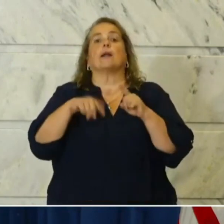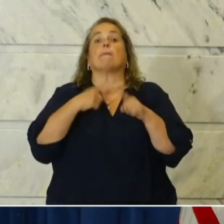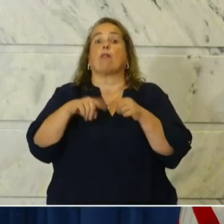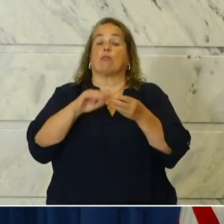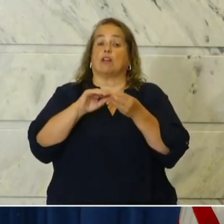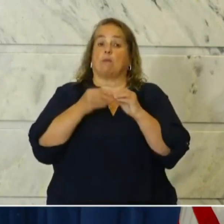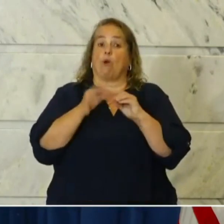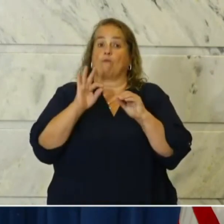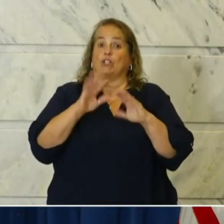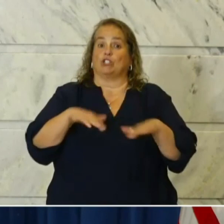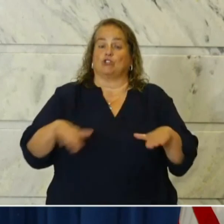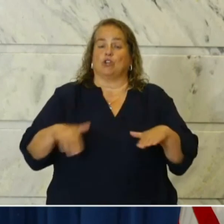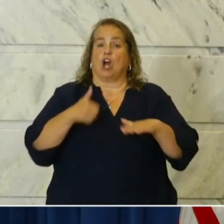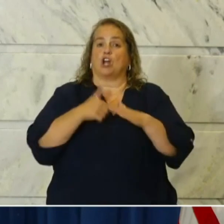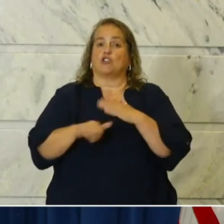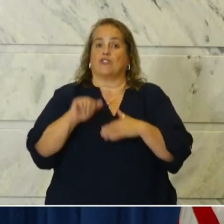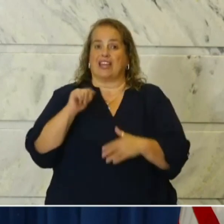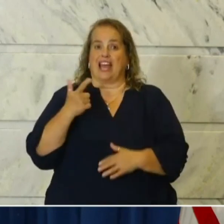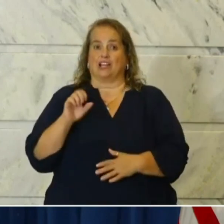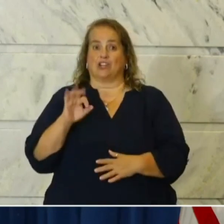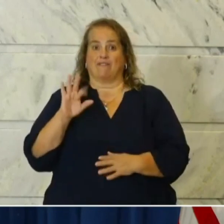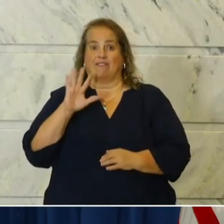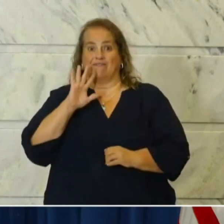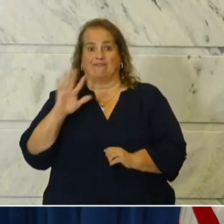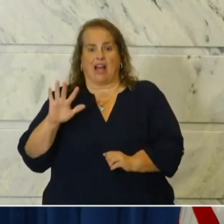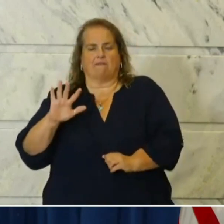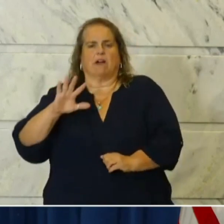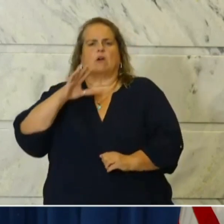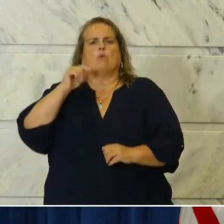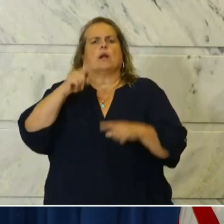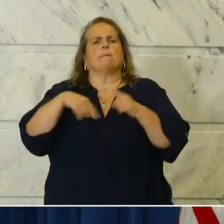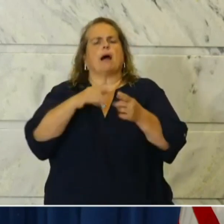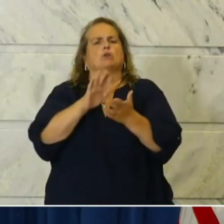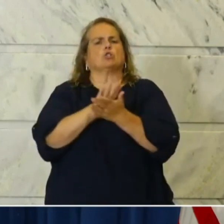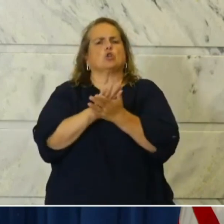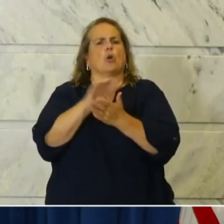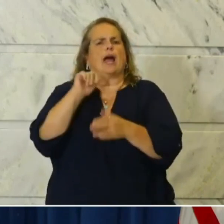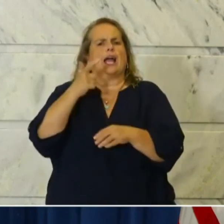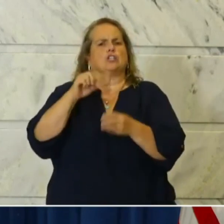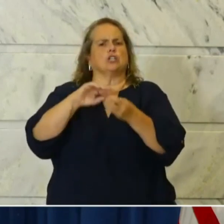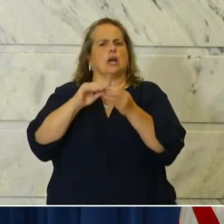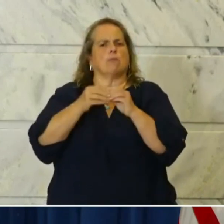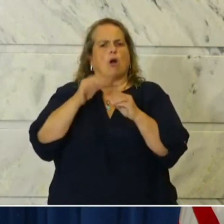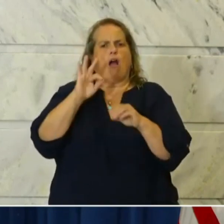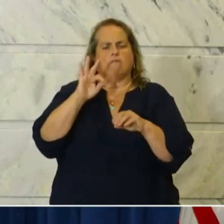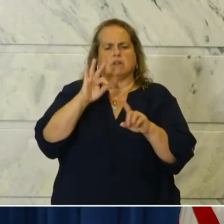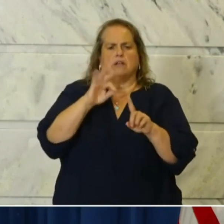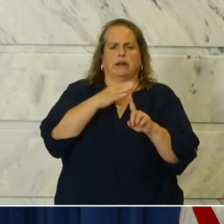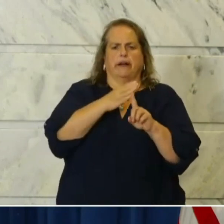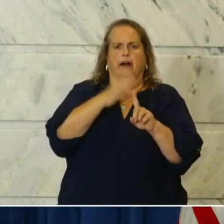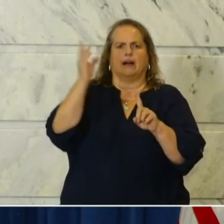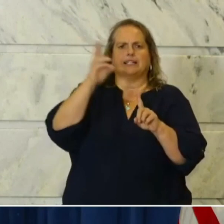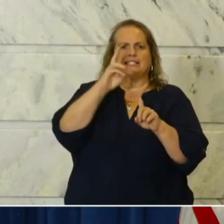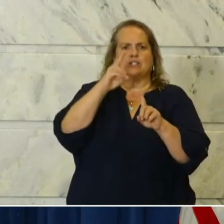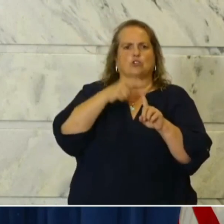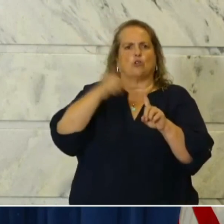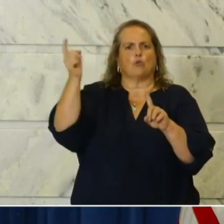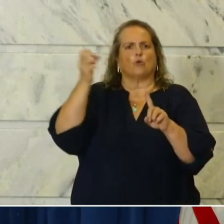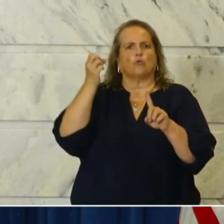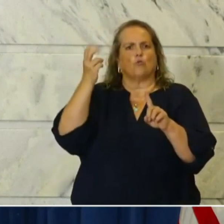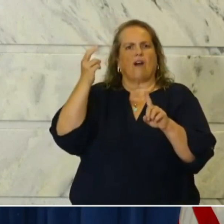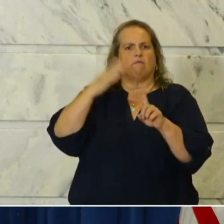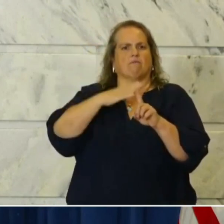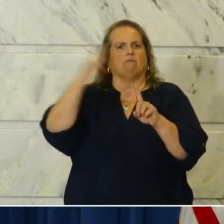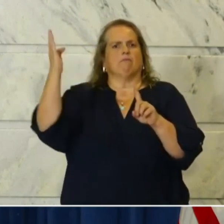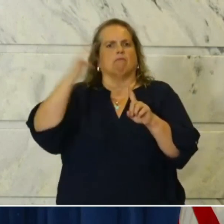numbers showing in that age group? And would that lead you to, again, believe that it might not be the best idea for all kids to go back in person, or